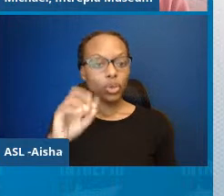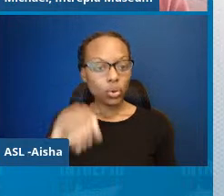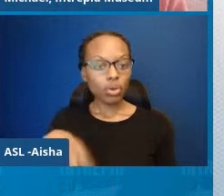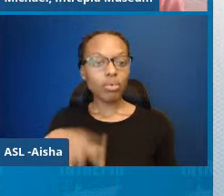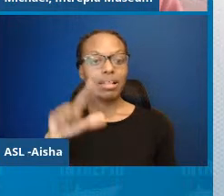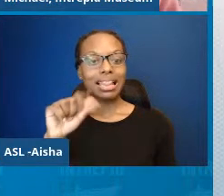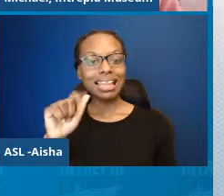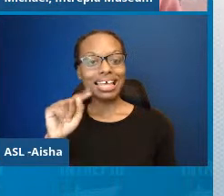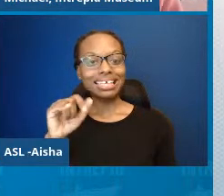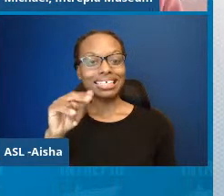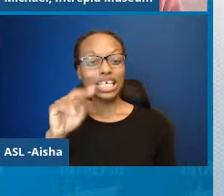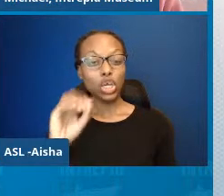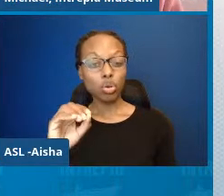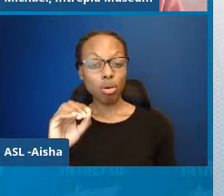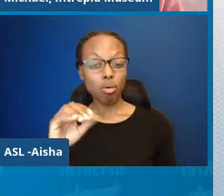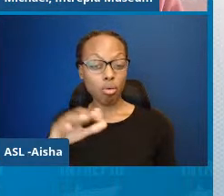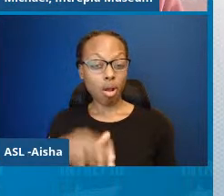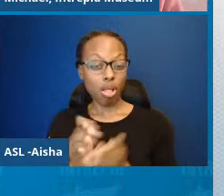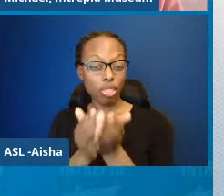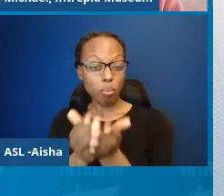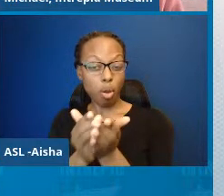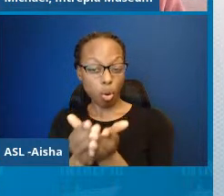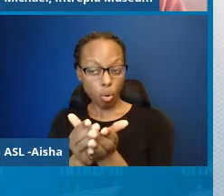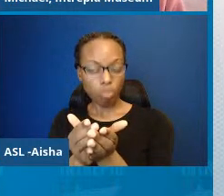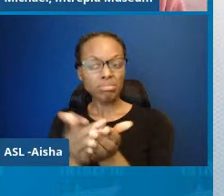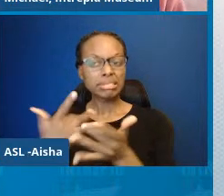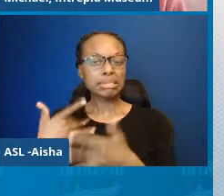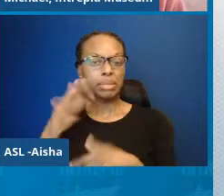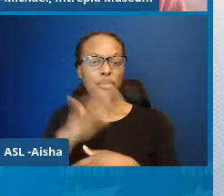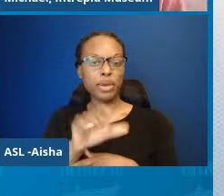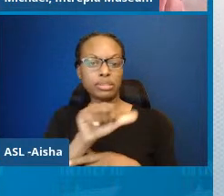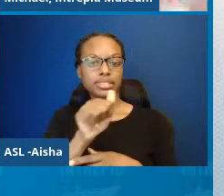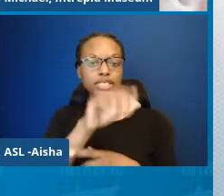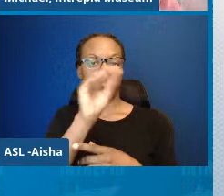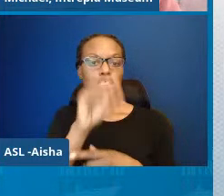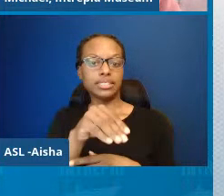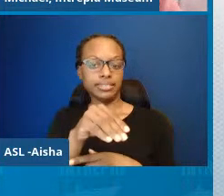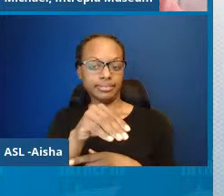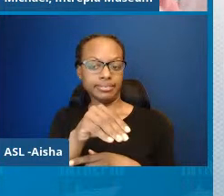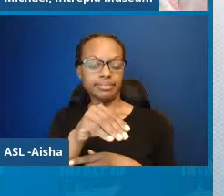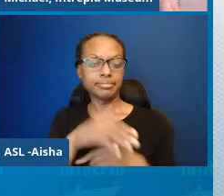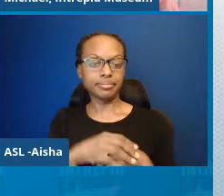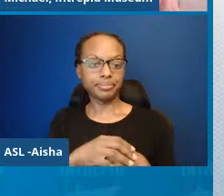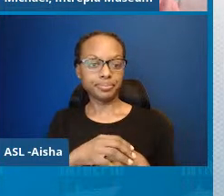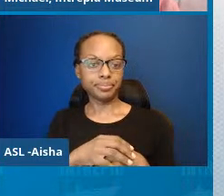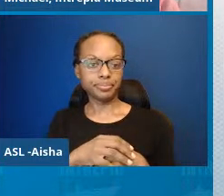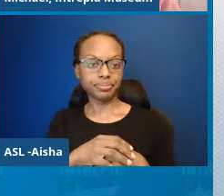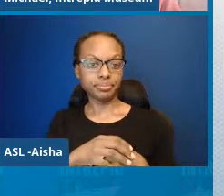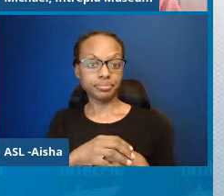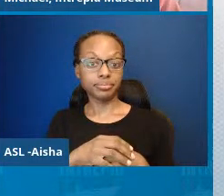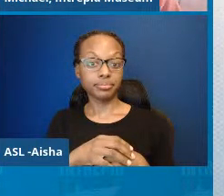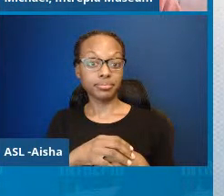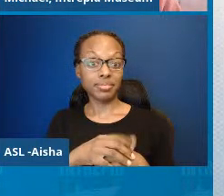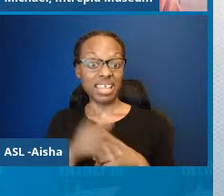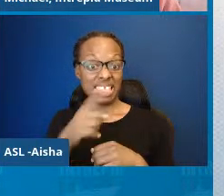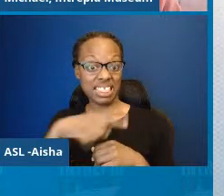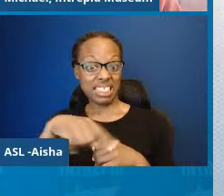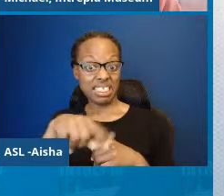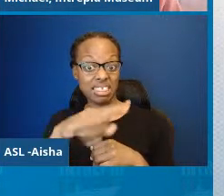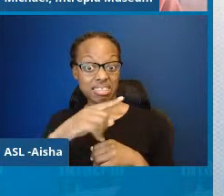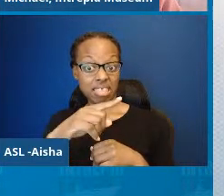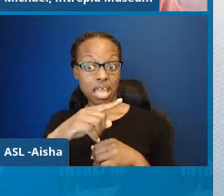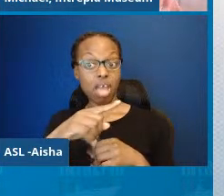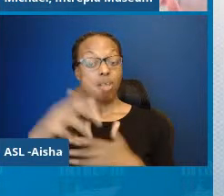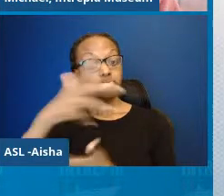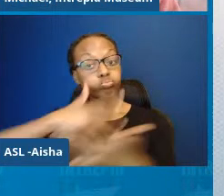would only be about 10% total. And these people actually, sadly, served in segregated